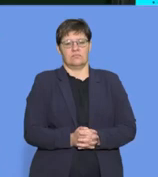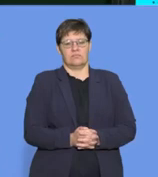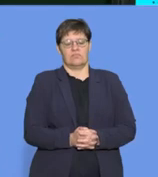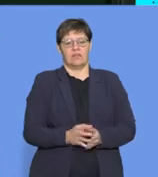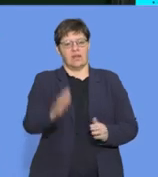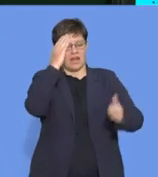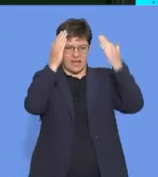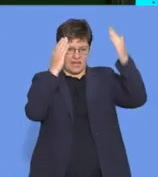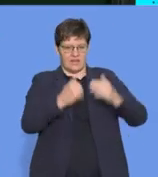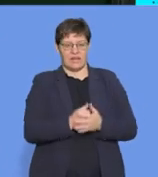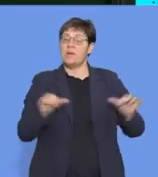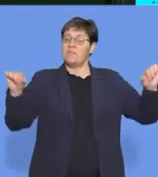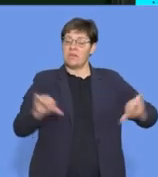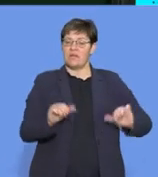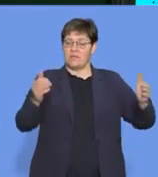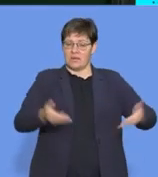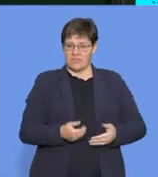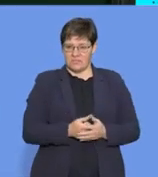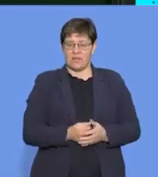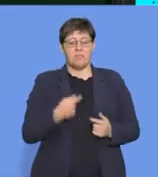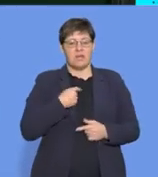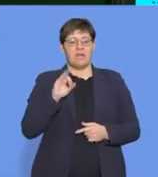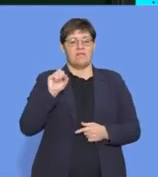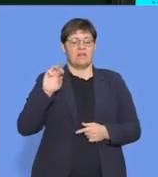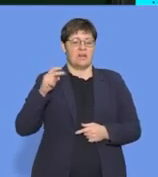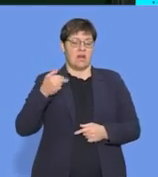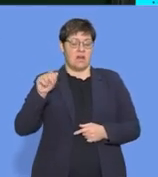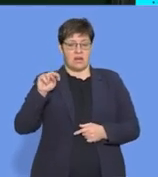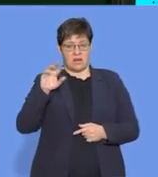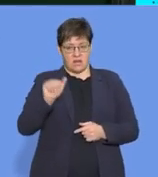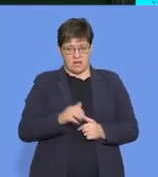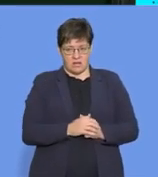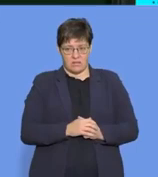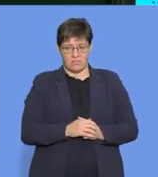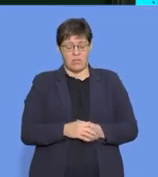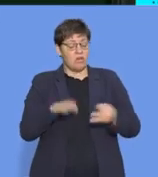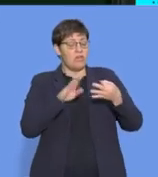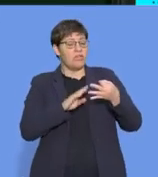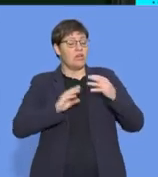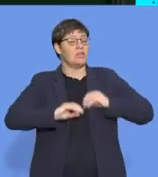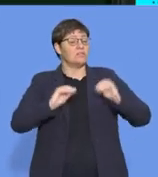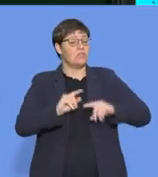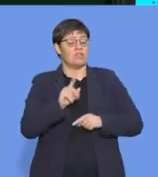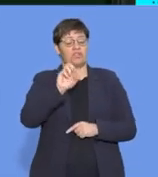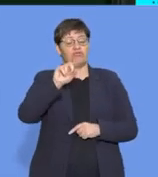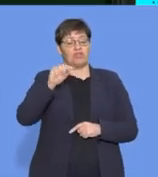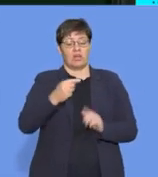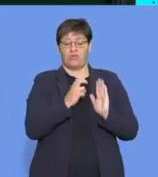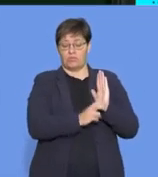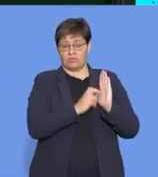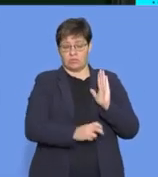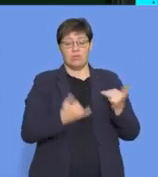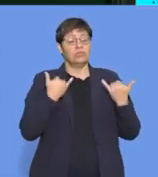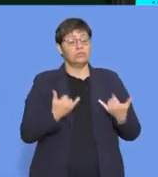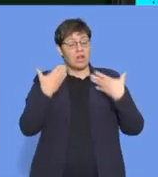Hi guys, welcome back. I'm Farhana. This is our third lesson on trigonometry rules.